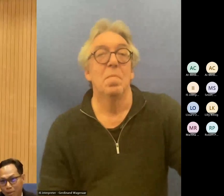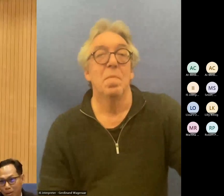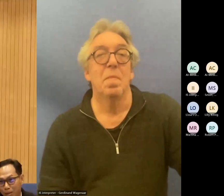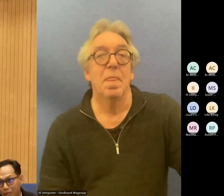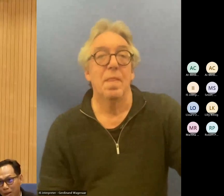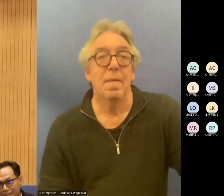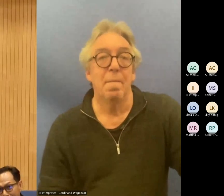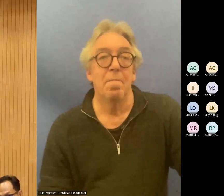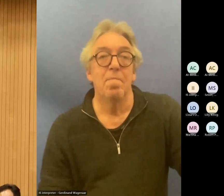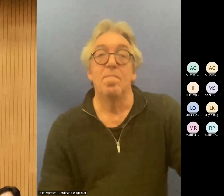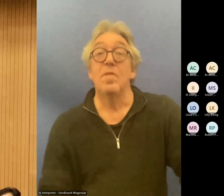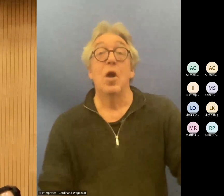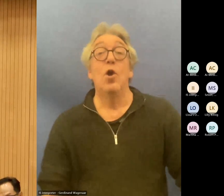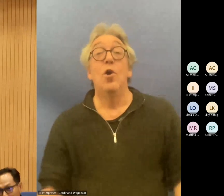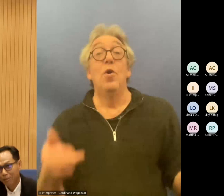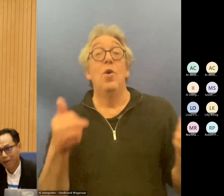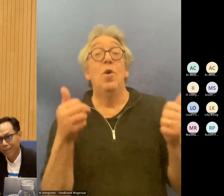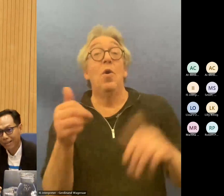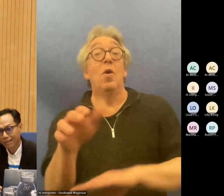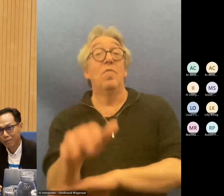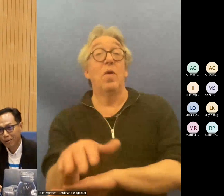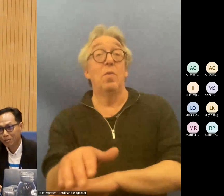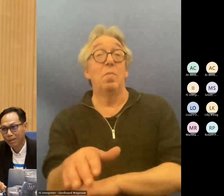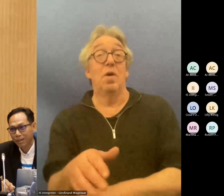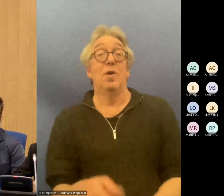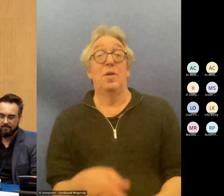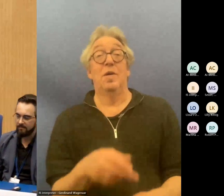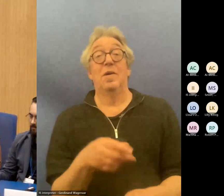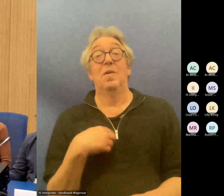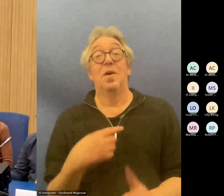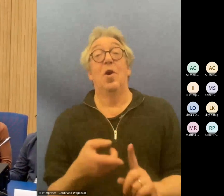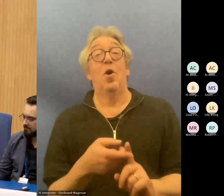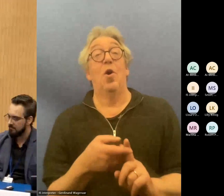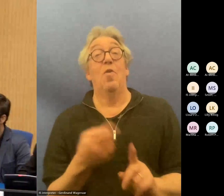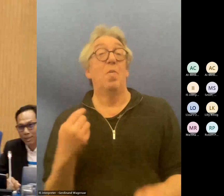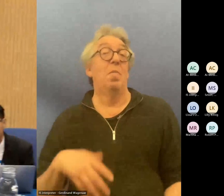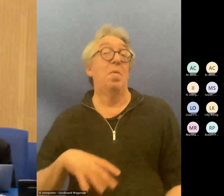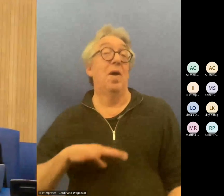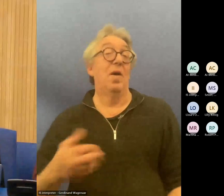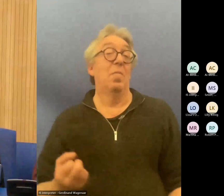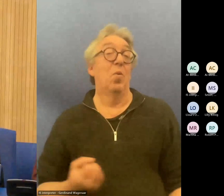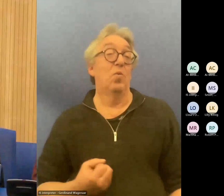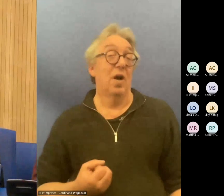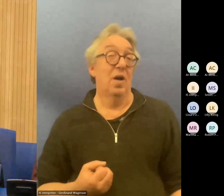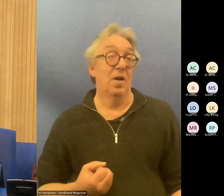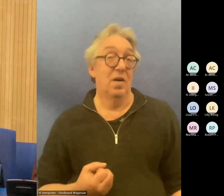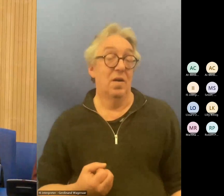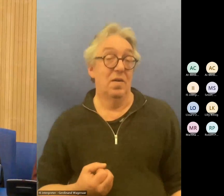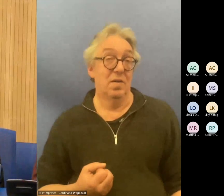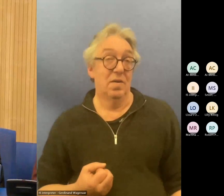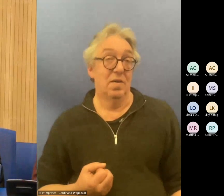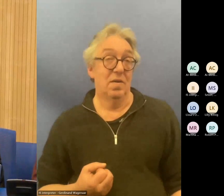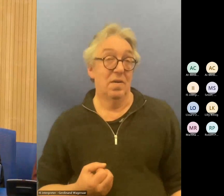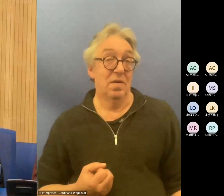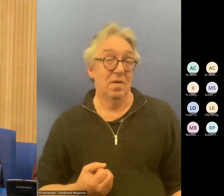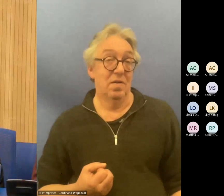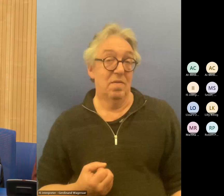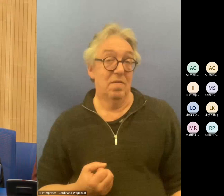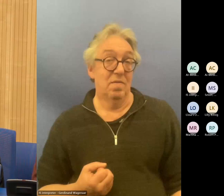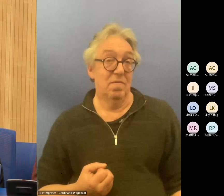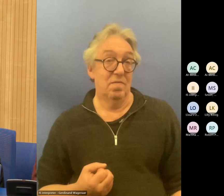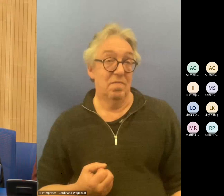Thank you. Good afternoon, everyone. My name is Samnang PHENG. I'm from Cambodia, from Disability Development Services Program. I